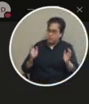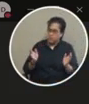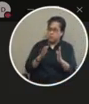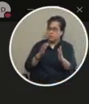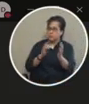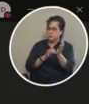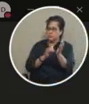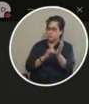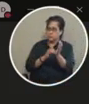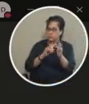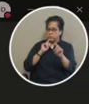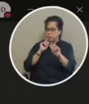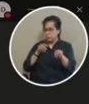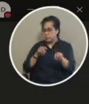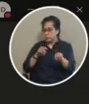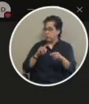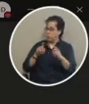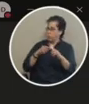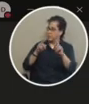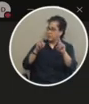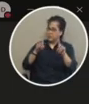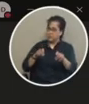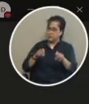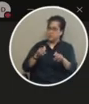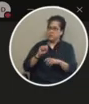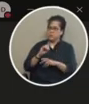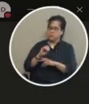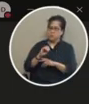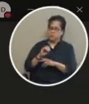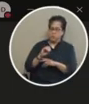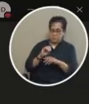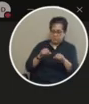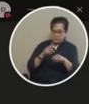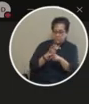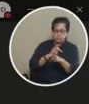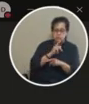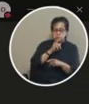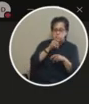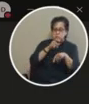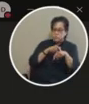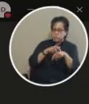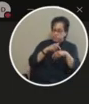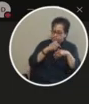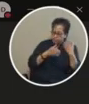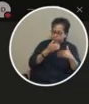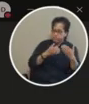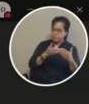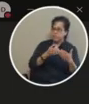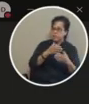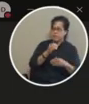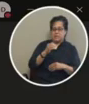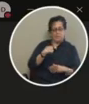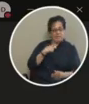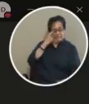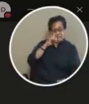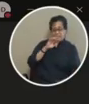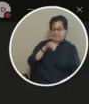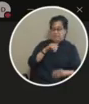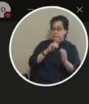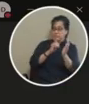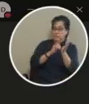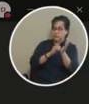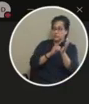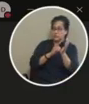physicians to report when they are testing so that we can keep real-time information. I think that physicians want